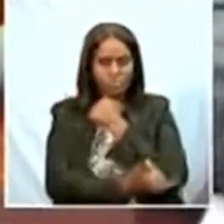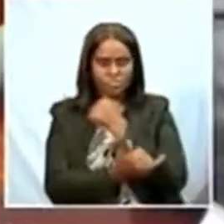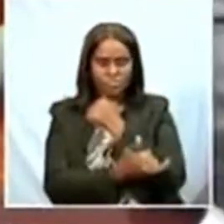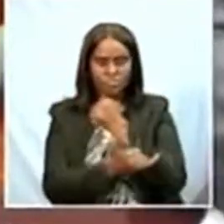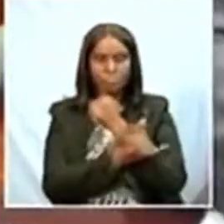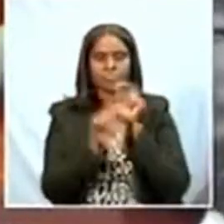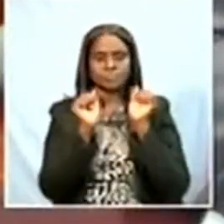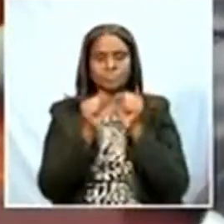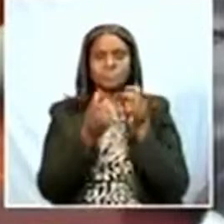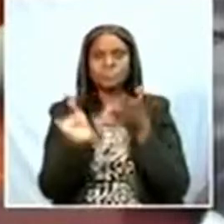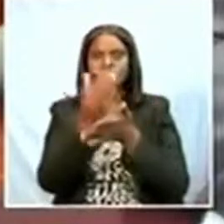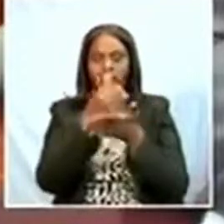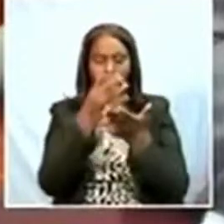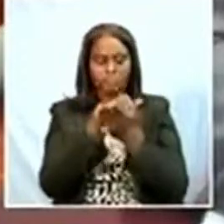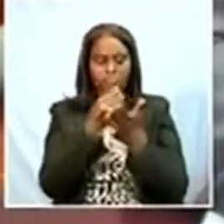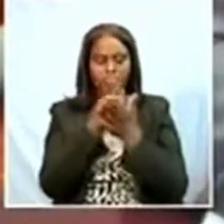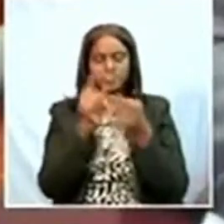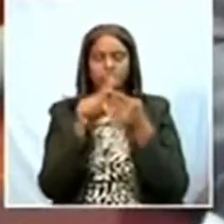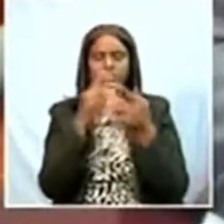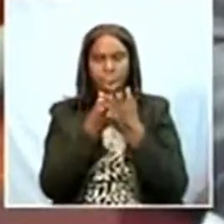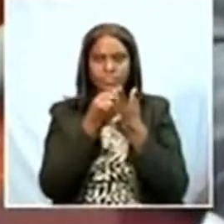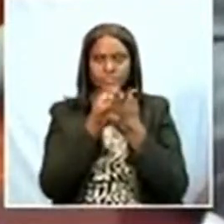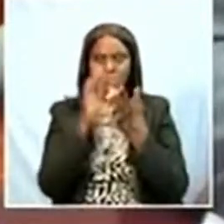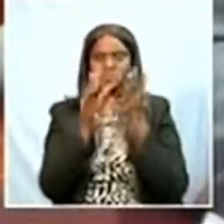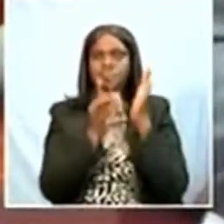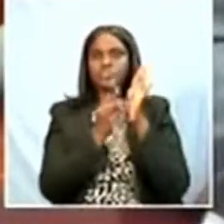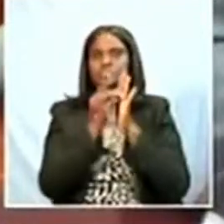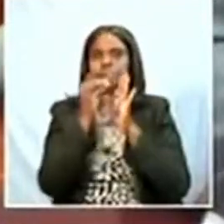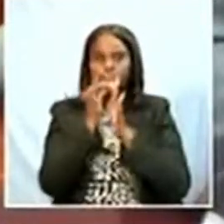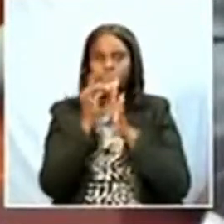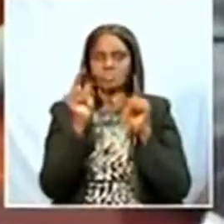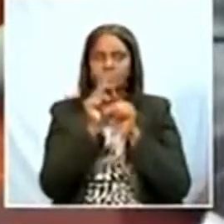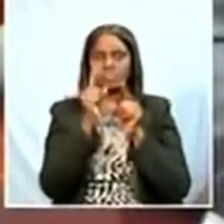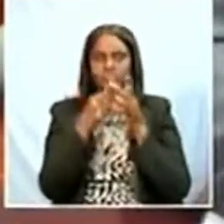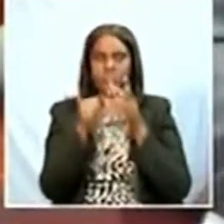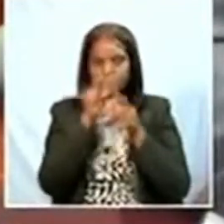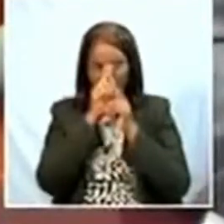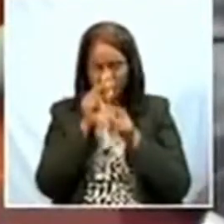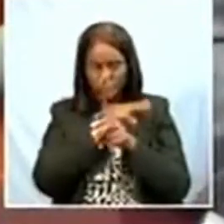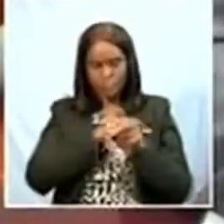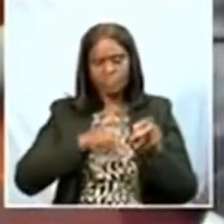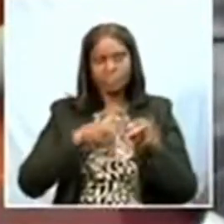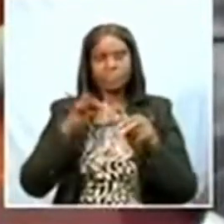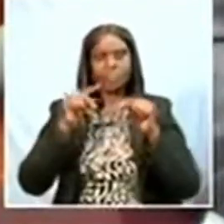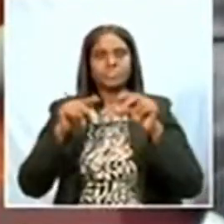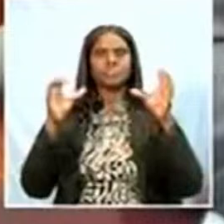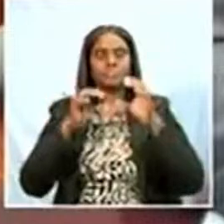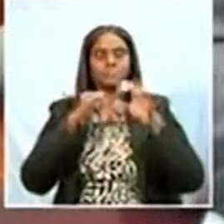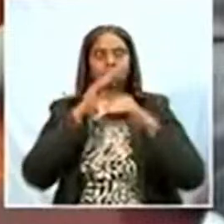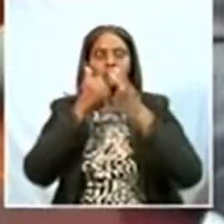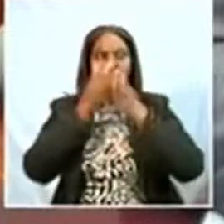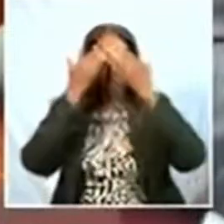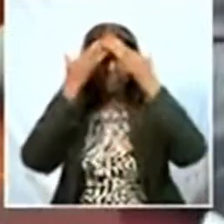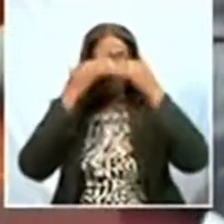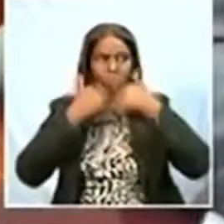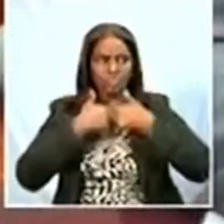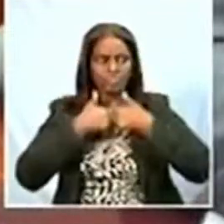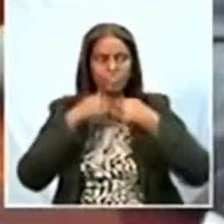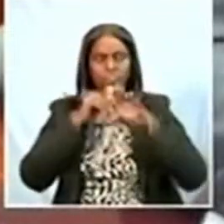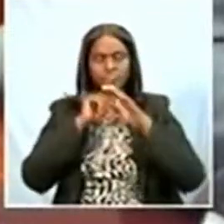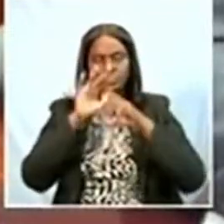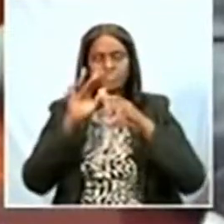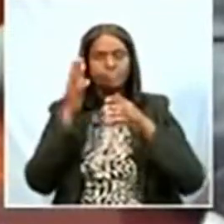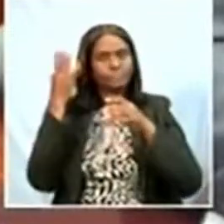can mobilize resources to finance its development. As the honourable members of this committee are aware, in the